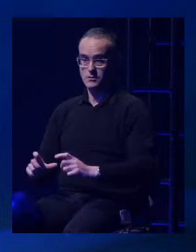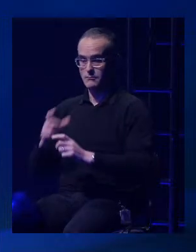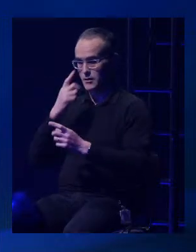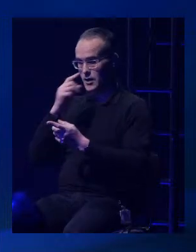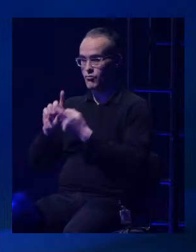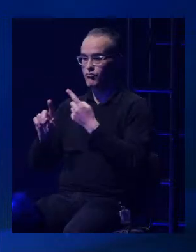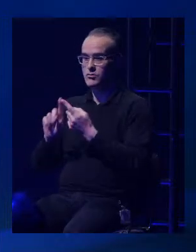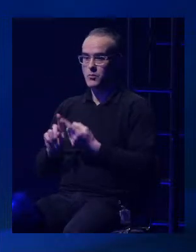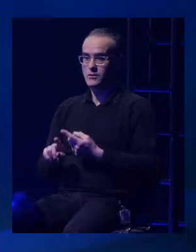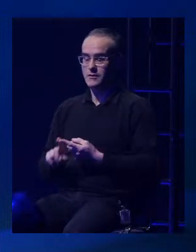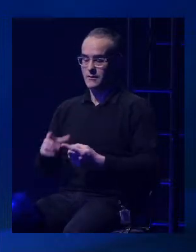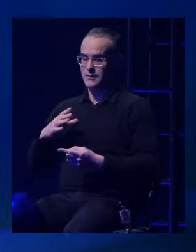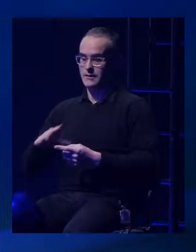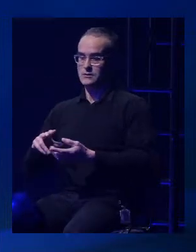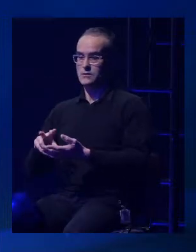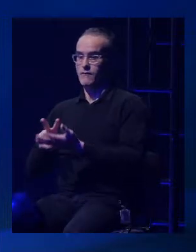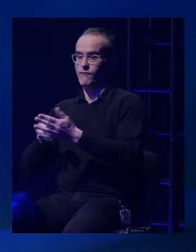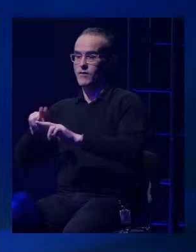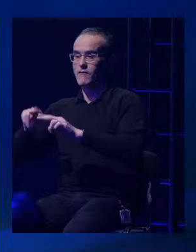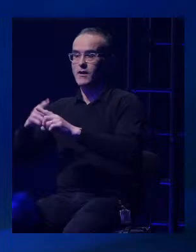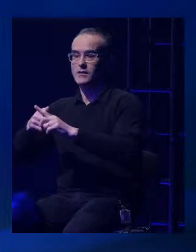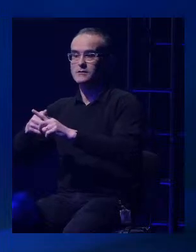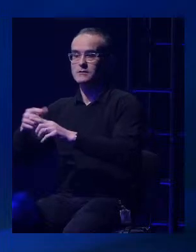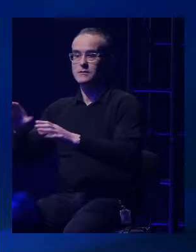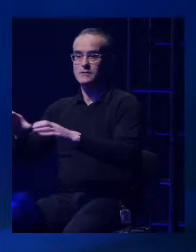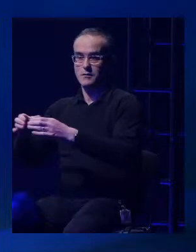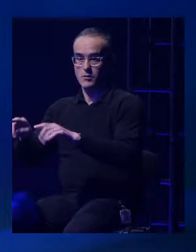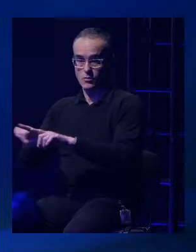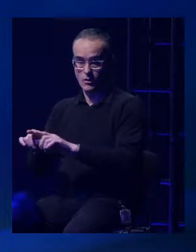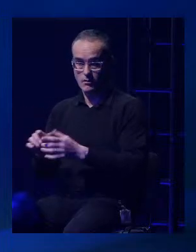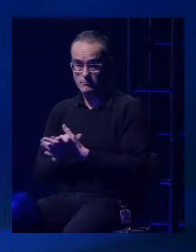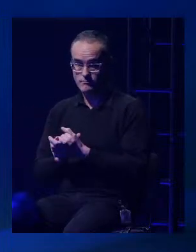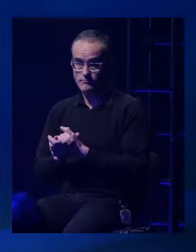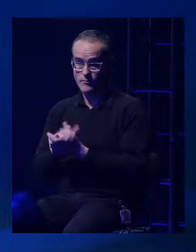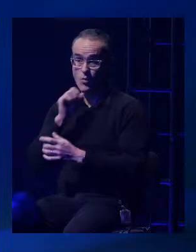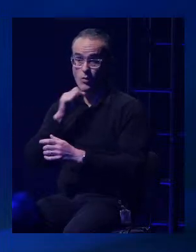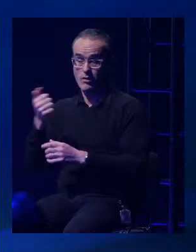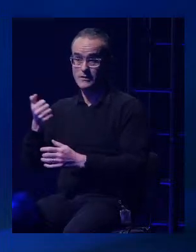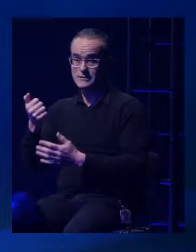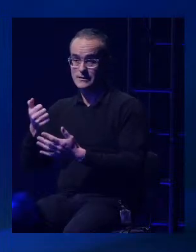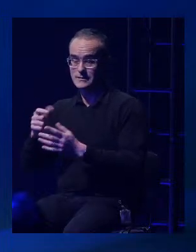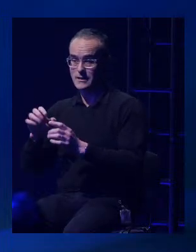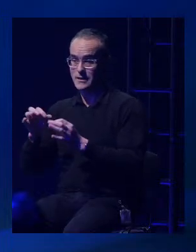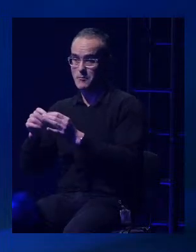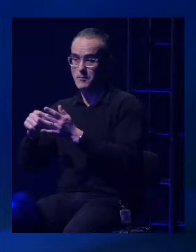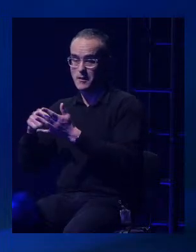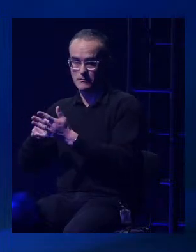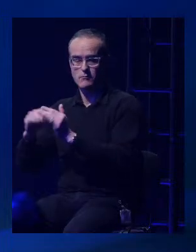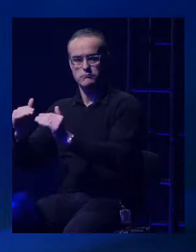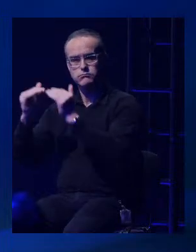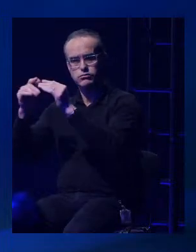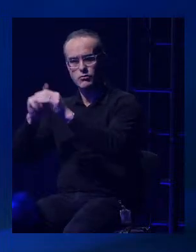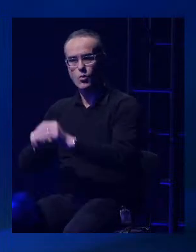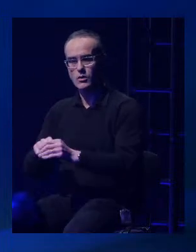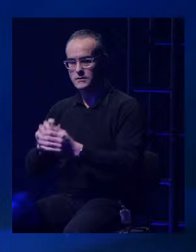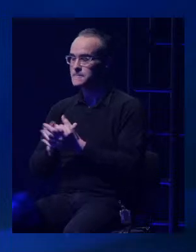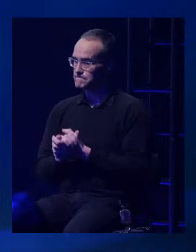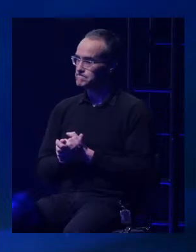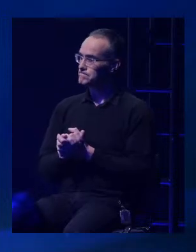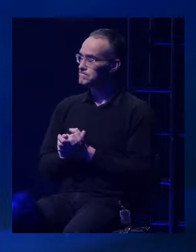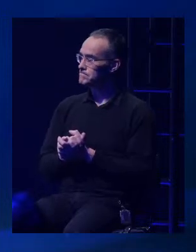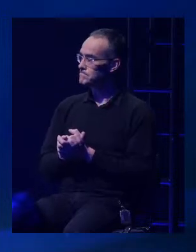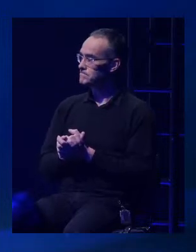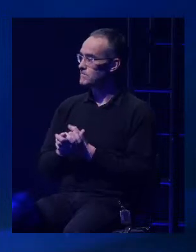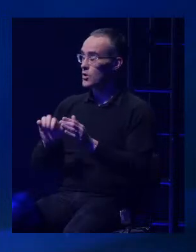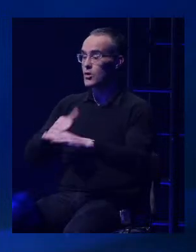of the visual effects team too. Often that will be 16-bit TIFF images providing the highest quality.